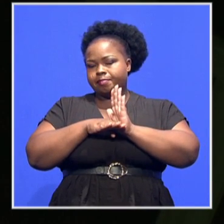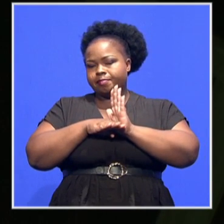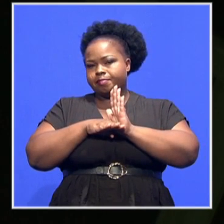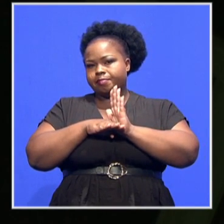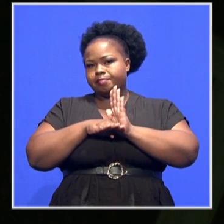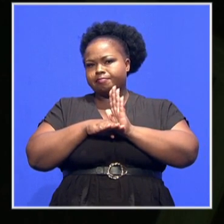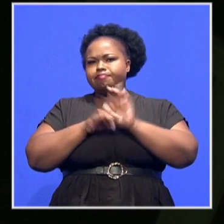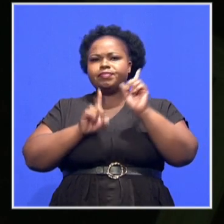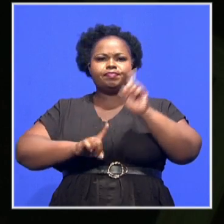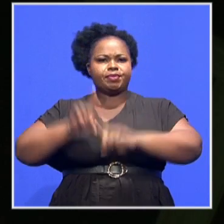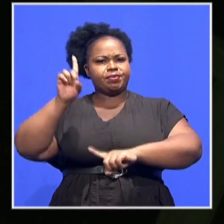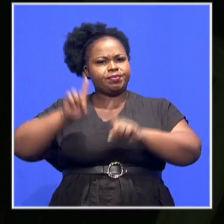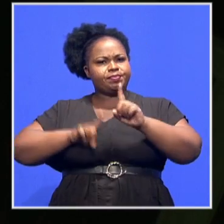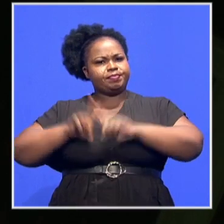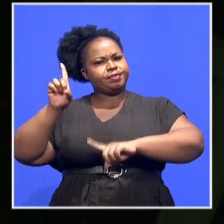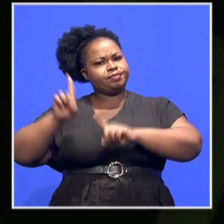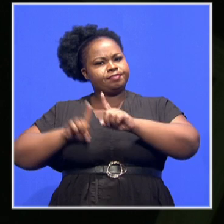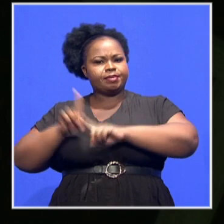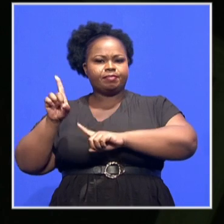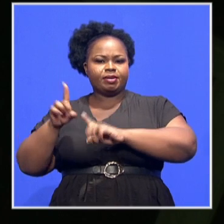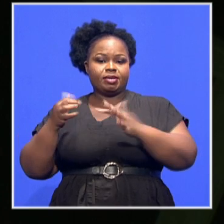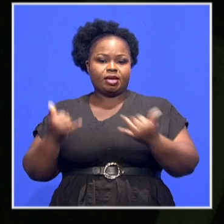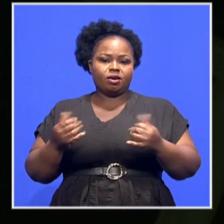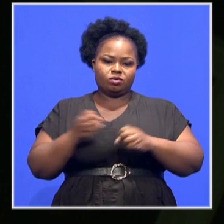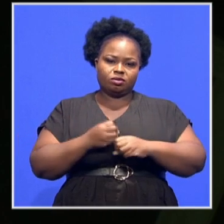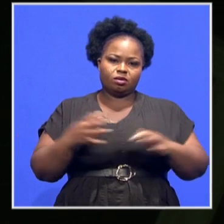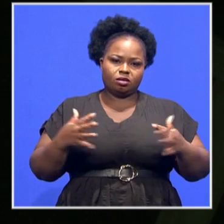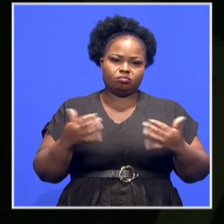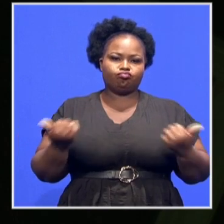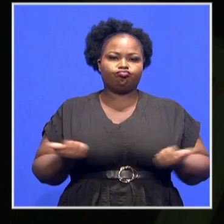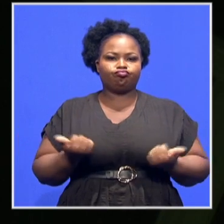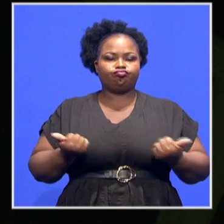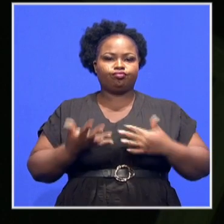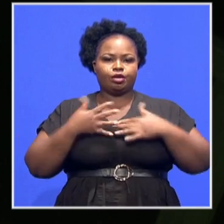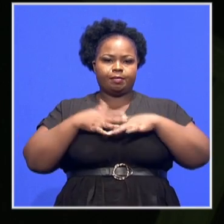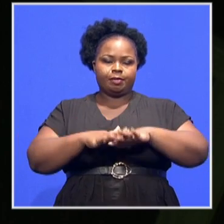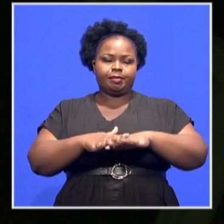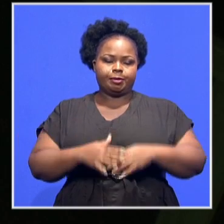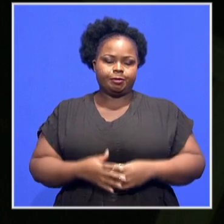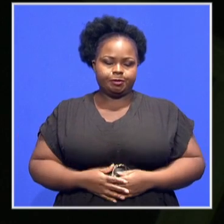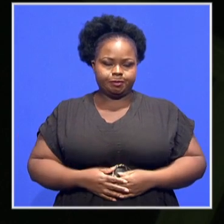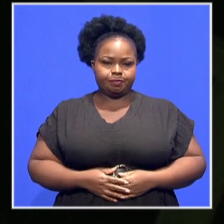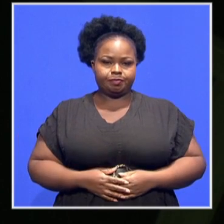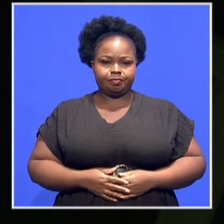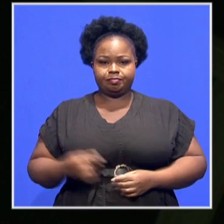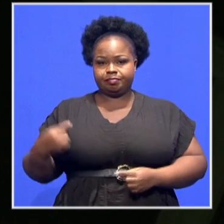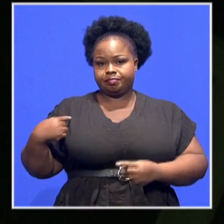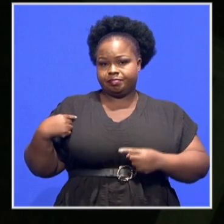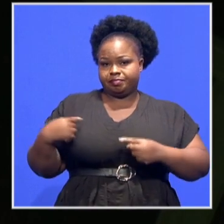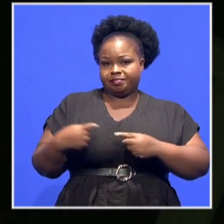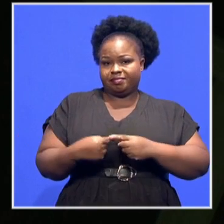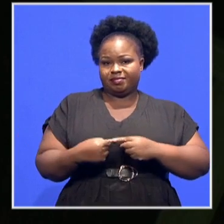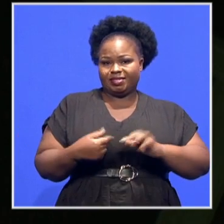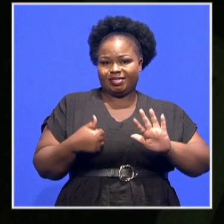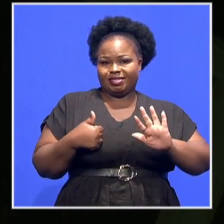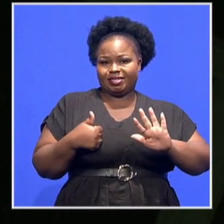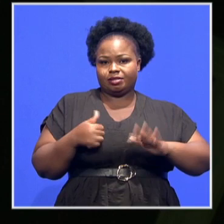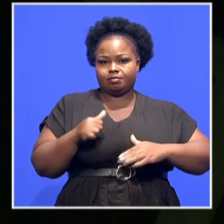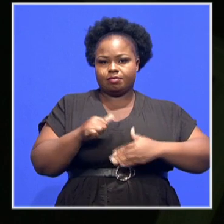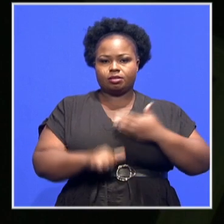is being strengthened and implemented. In the last 6 months, we have